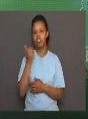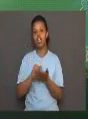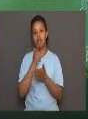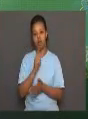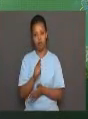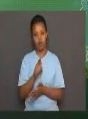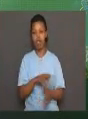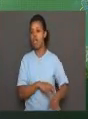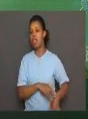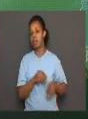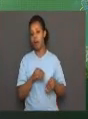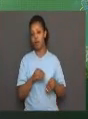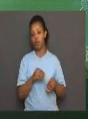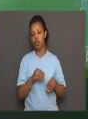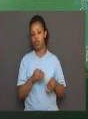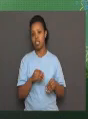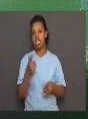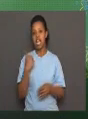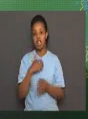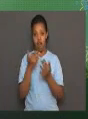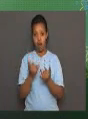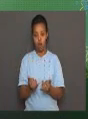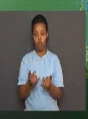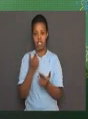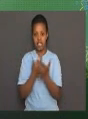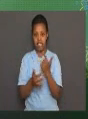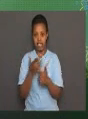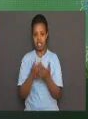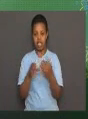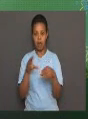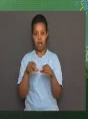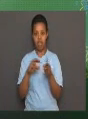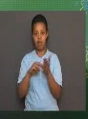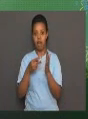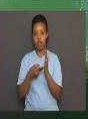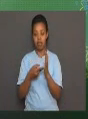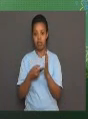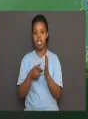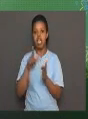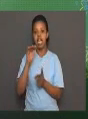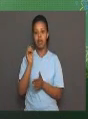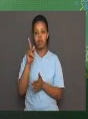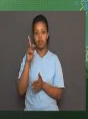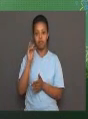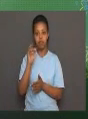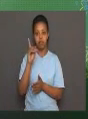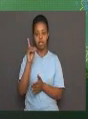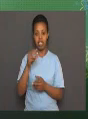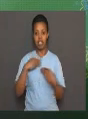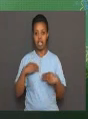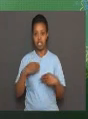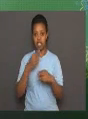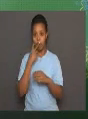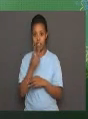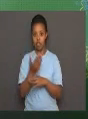Students, before we move on to discuss the structure of lipids, please